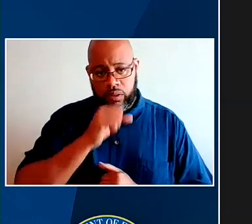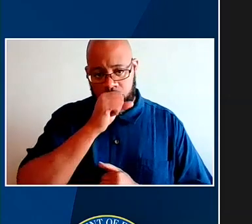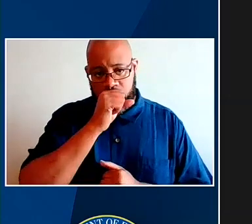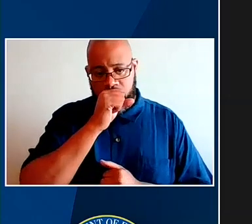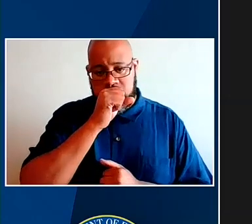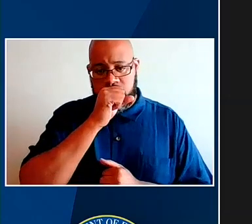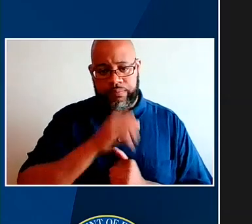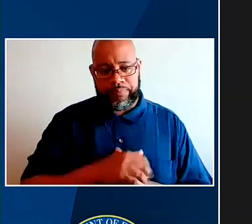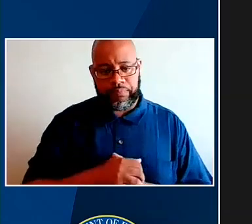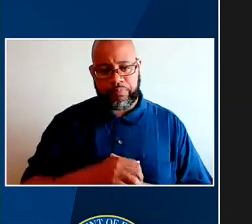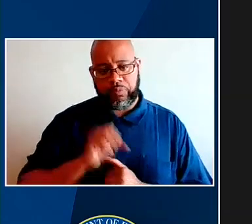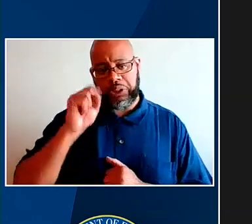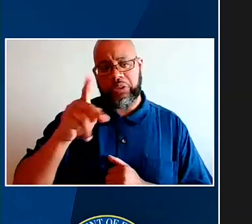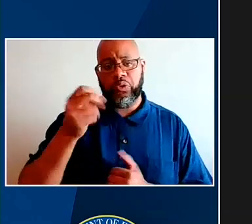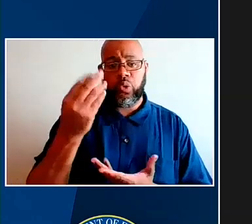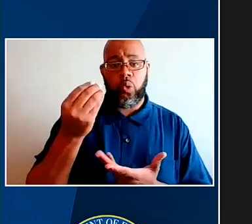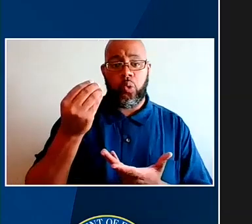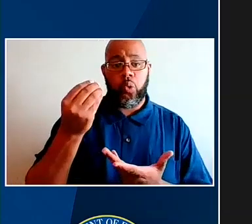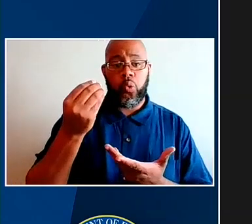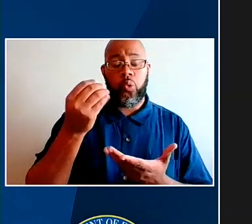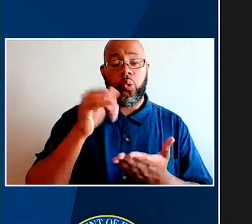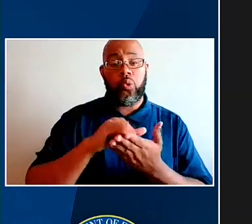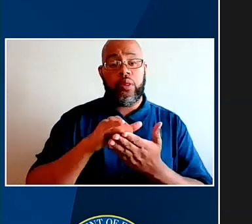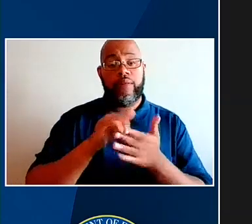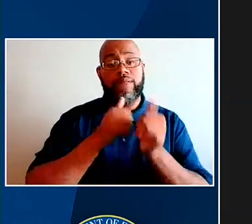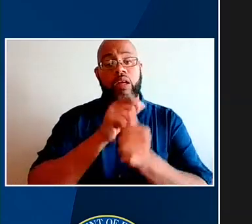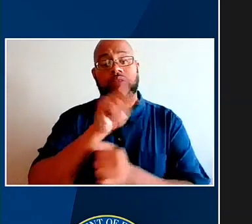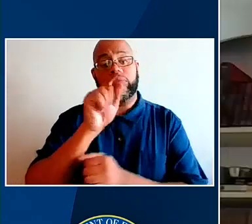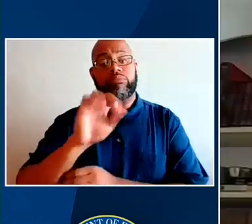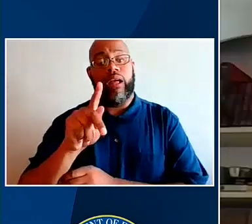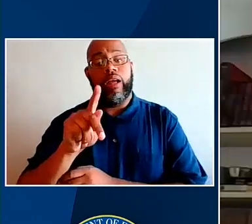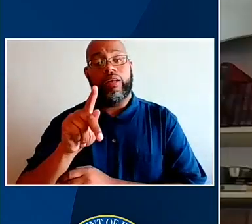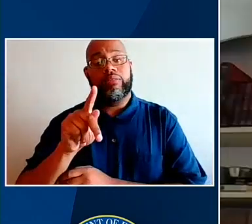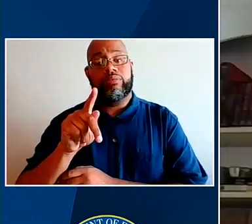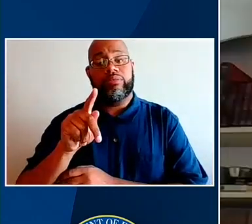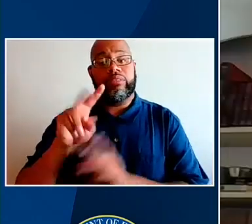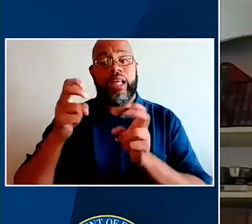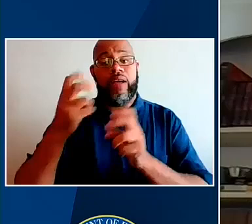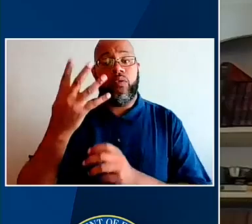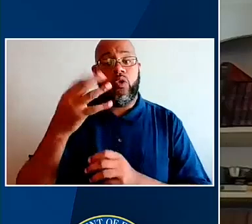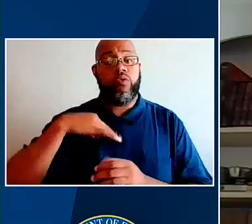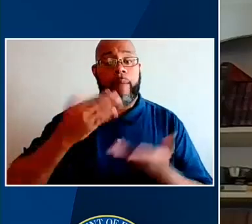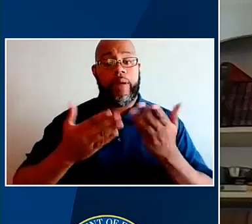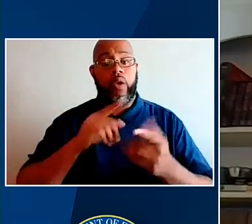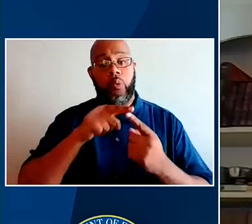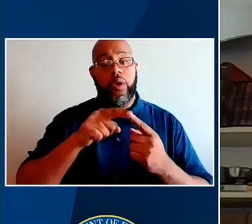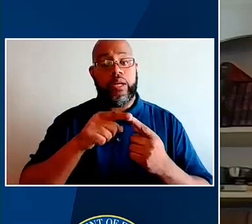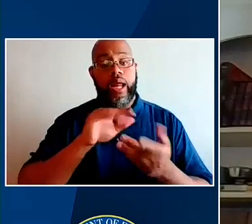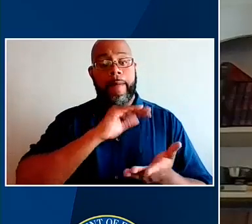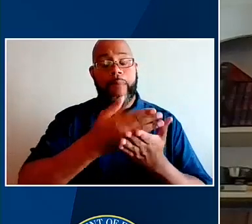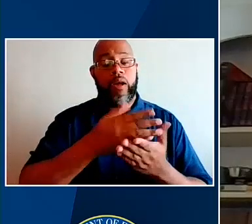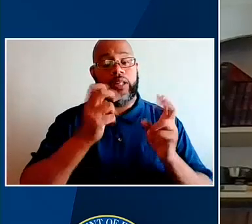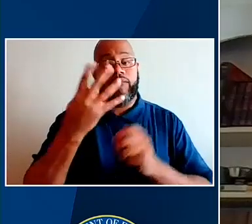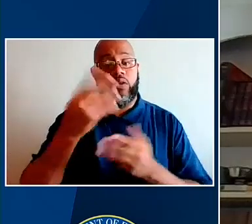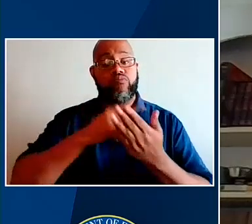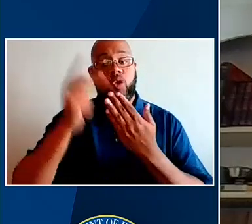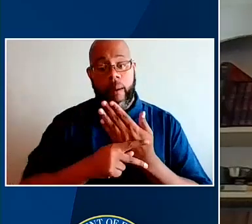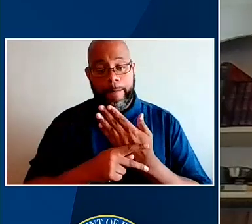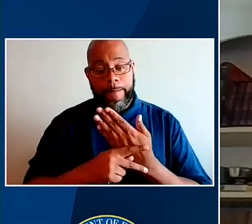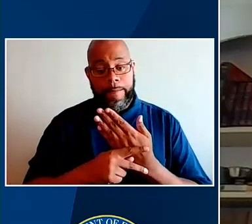Okay, so I'm following you, Zach. Title IV credit balance occurs when the amount of Title IV program